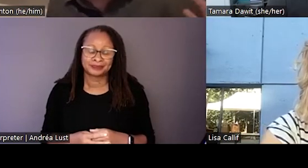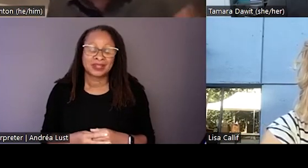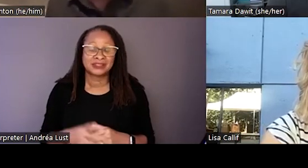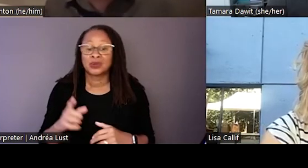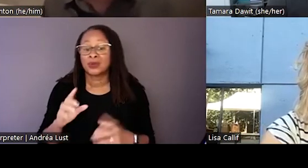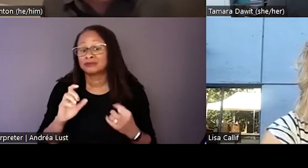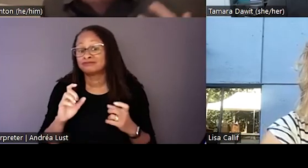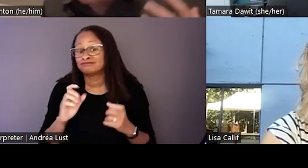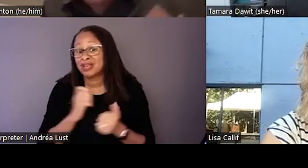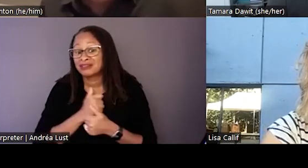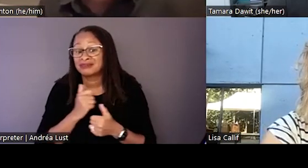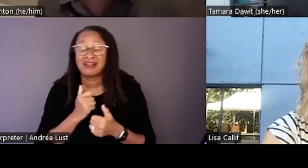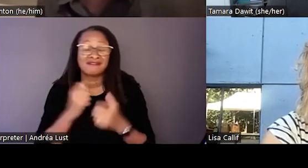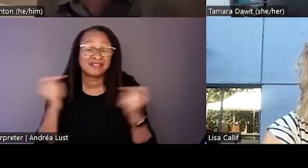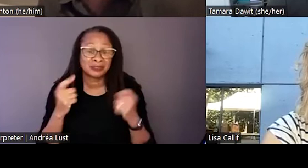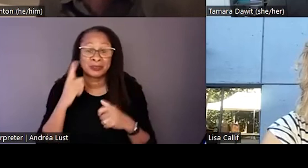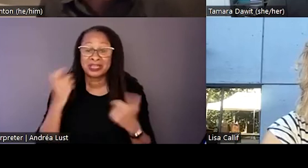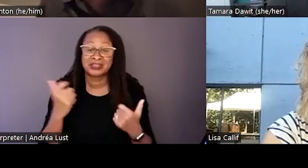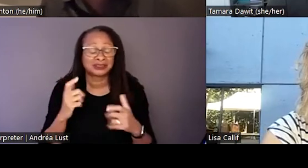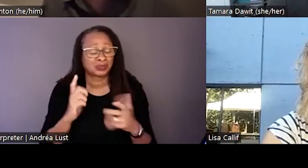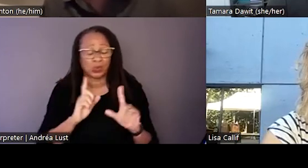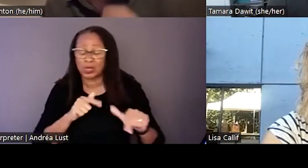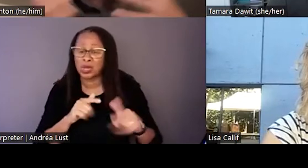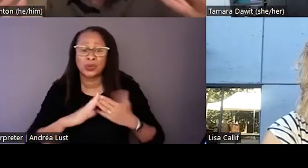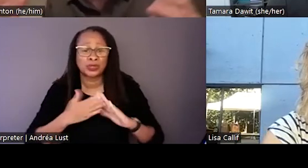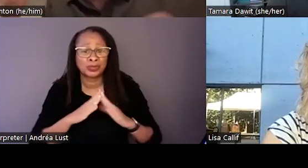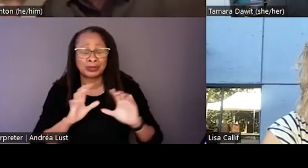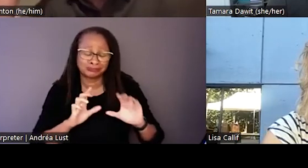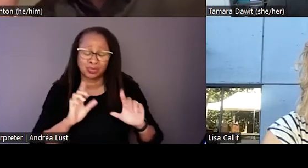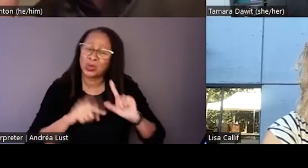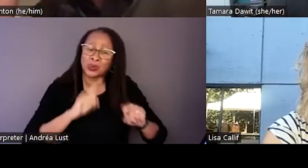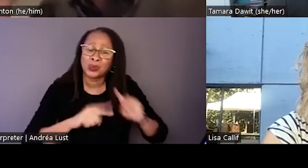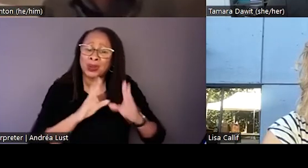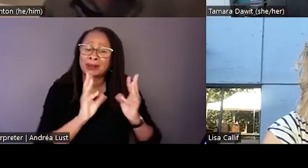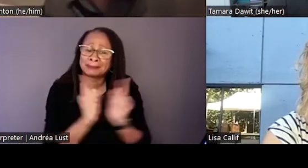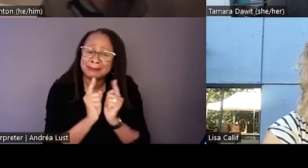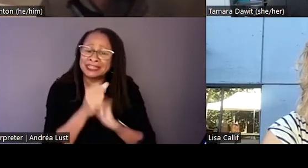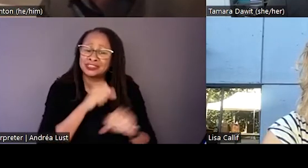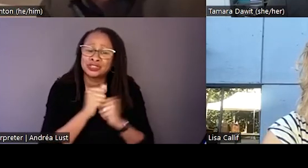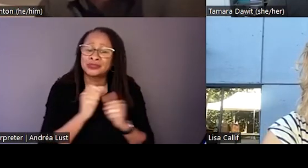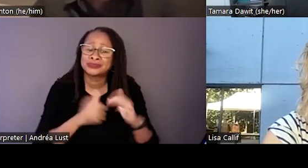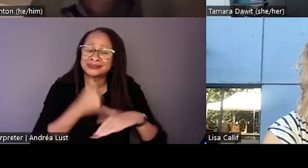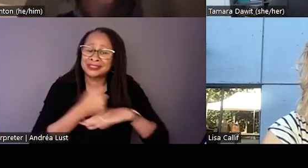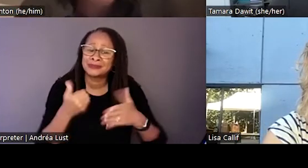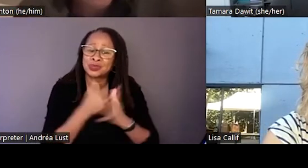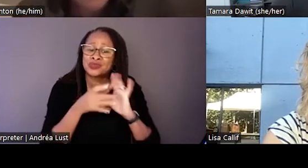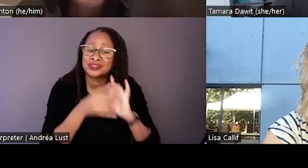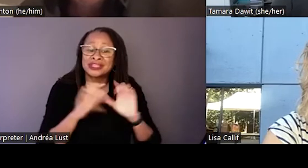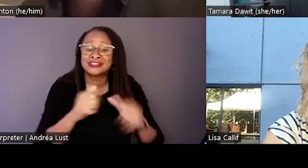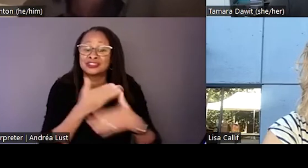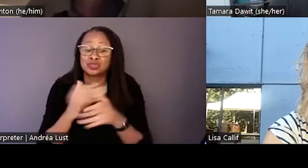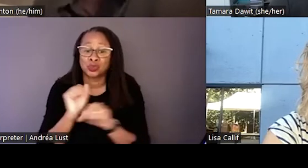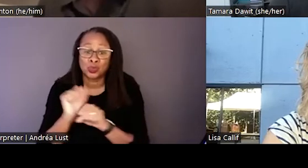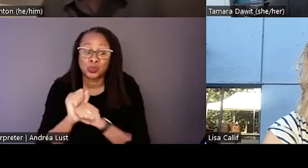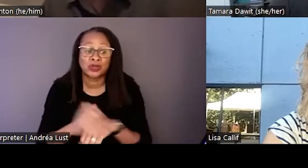and this is our community hubs. This is our place where we go and meet each other, and new relationships are forged, and people get to share their work and